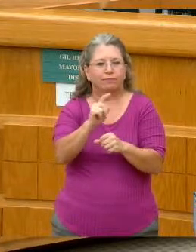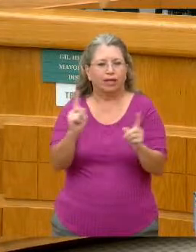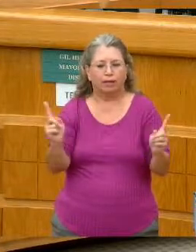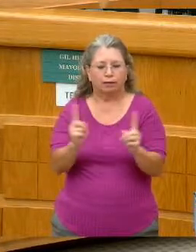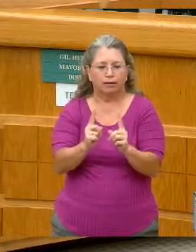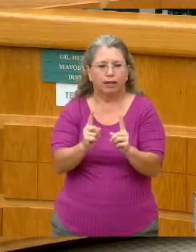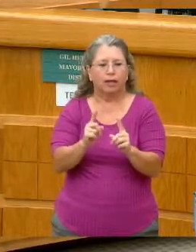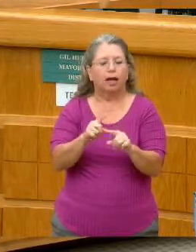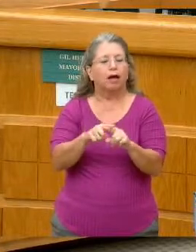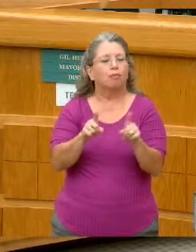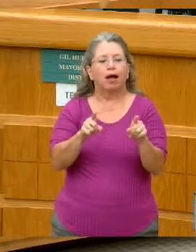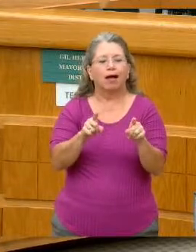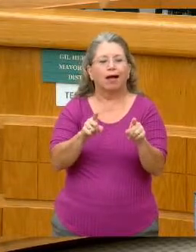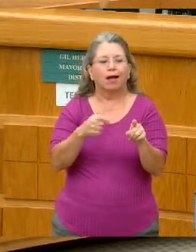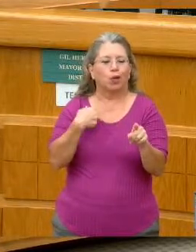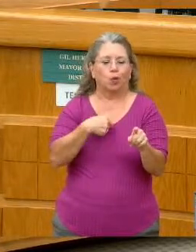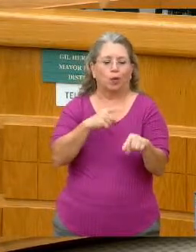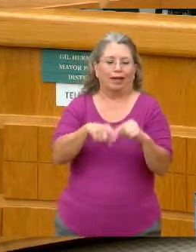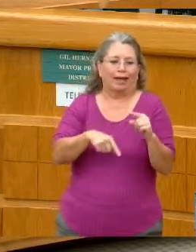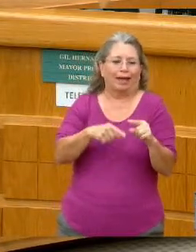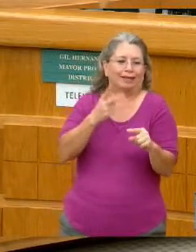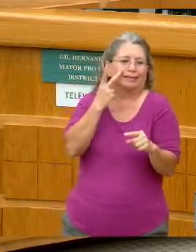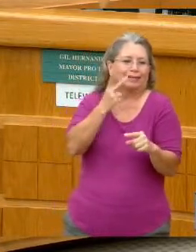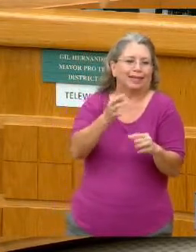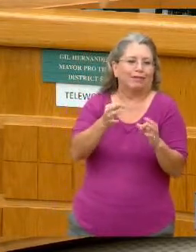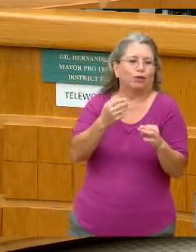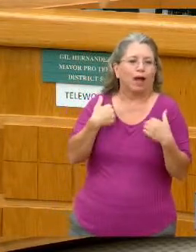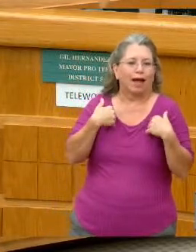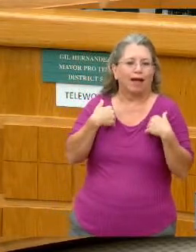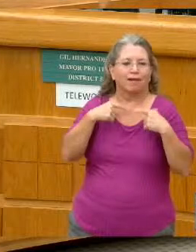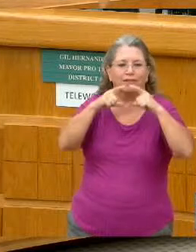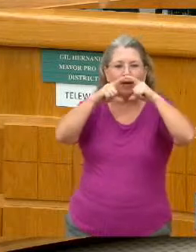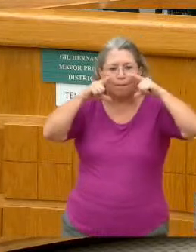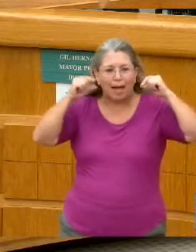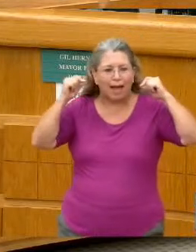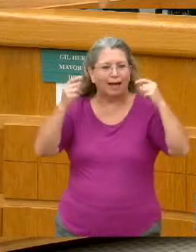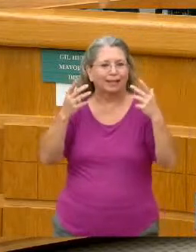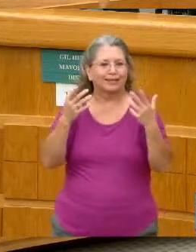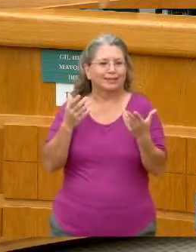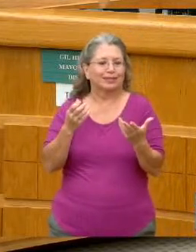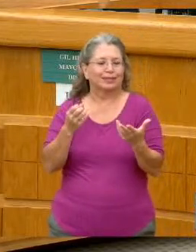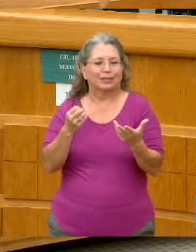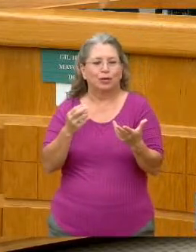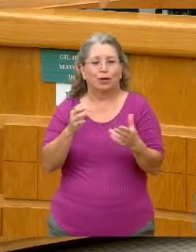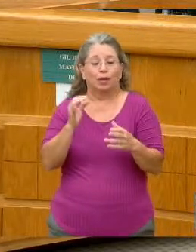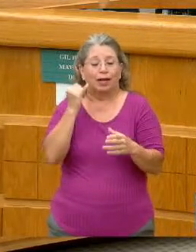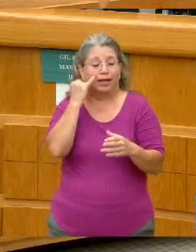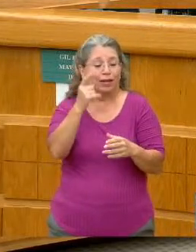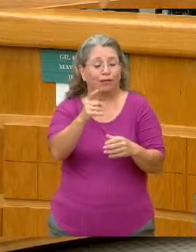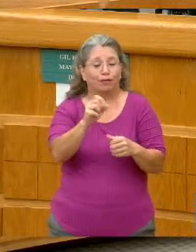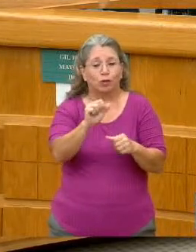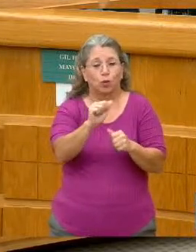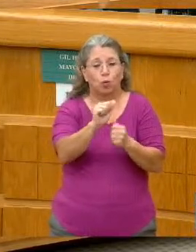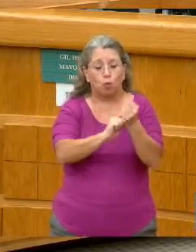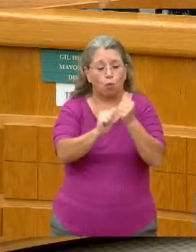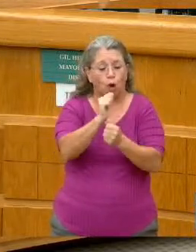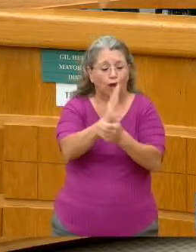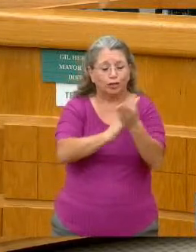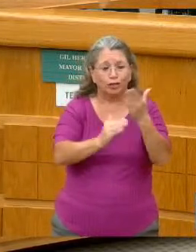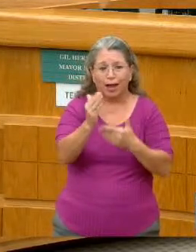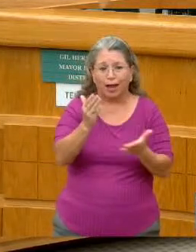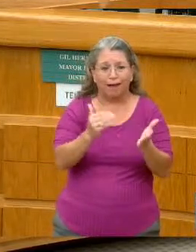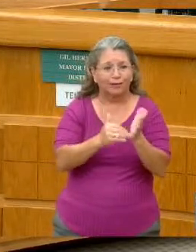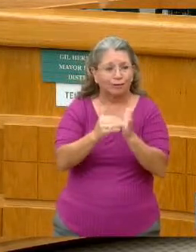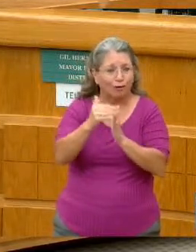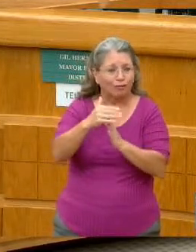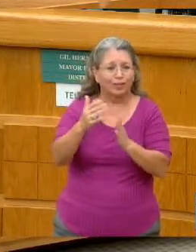far as I know, it doesn't know if you're wearing a mask or not. And it doesn't know if you put a bubble around yourself or not, if you washed your hands very thoroughly or not. It just knows